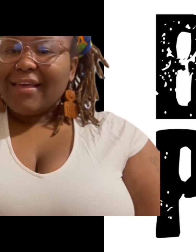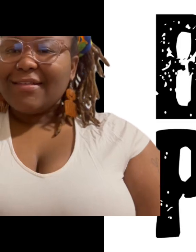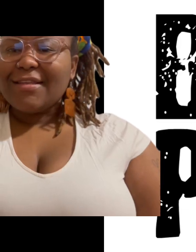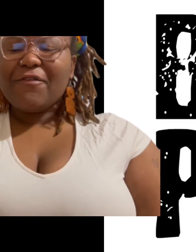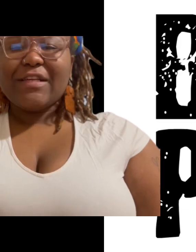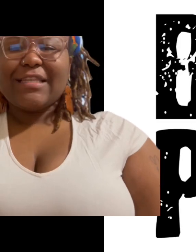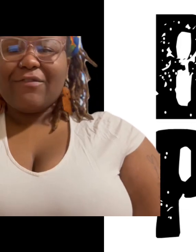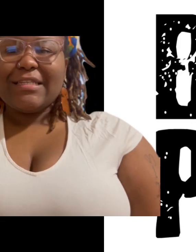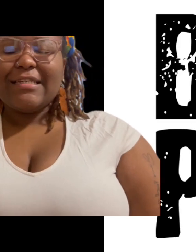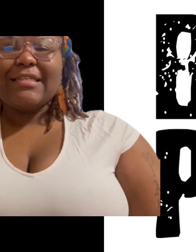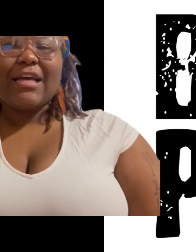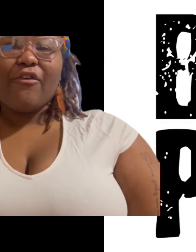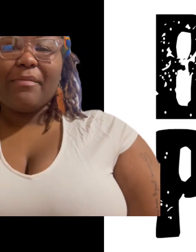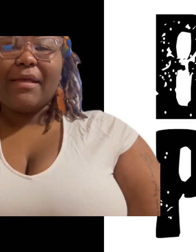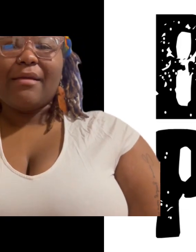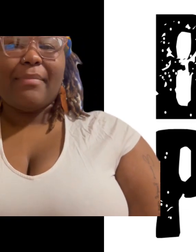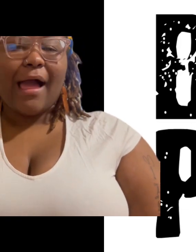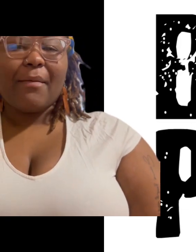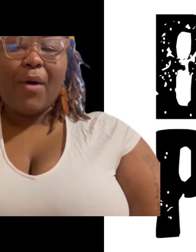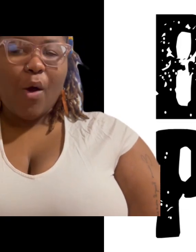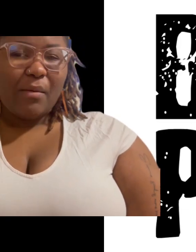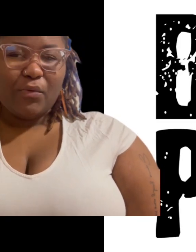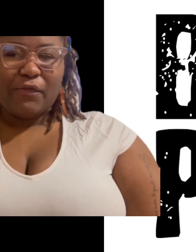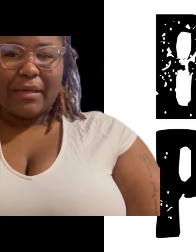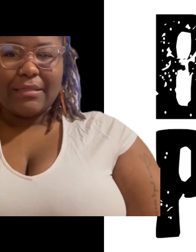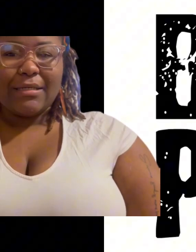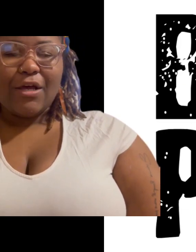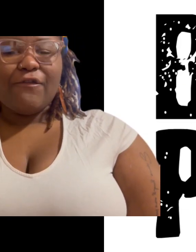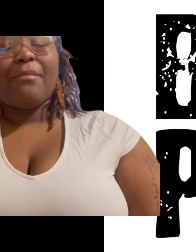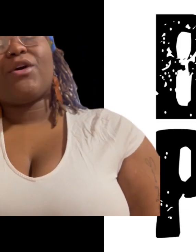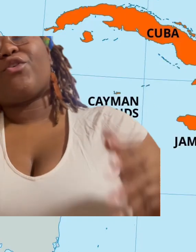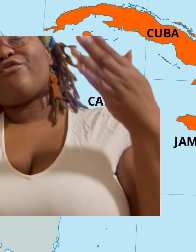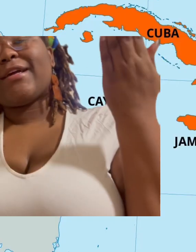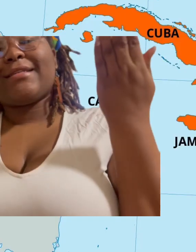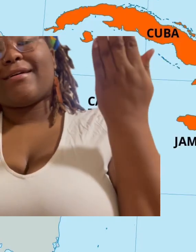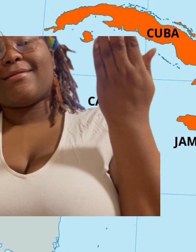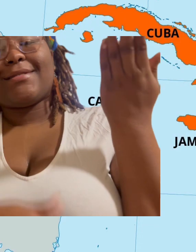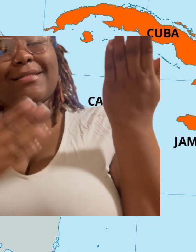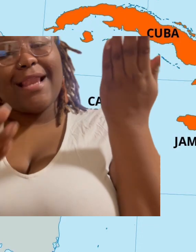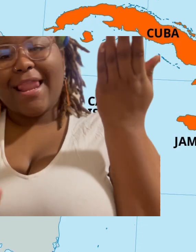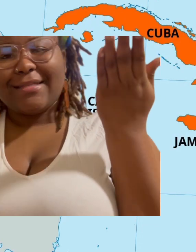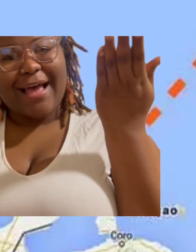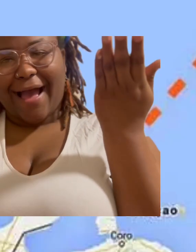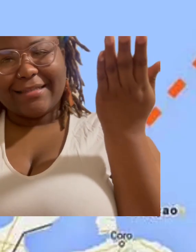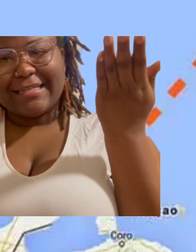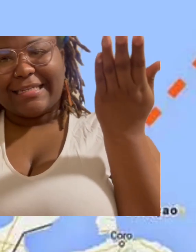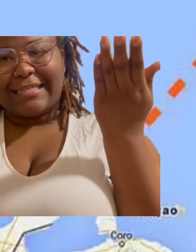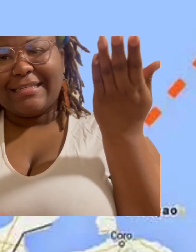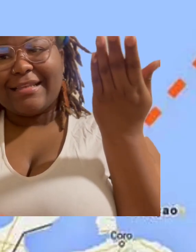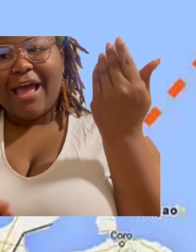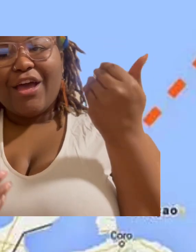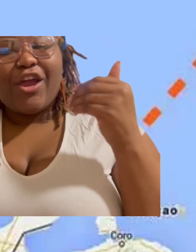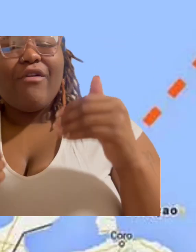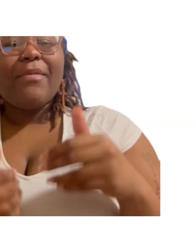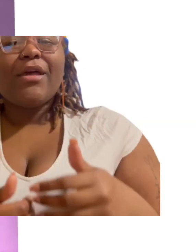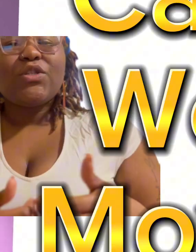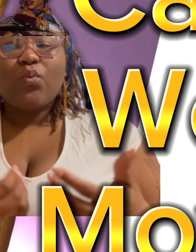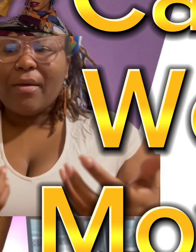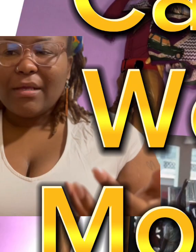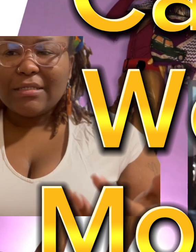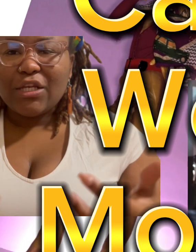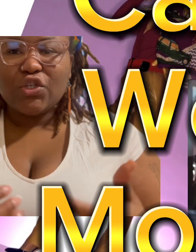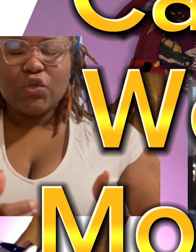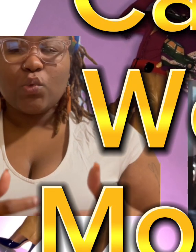the rise of the 70s Caribbean Black Power movement, from the greater to the lesser Antilles,